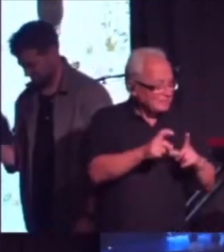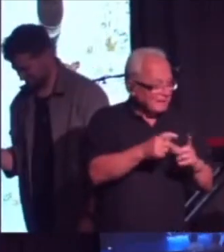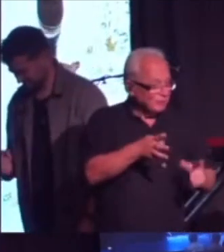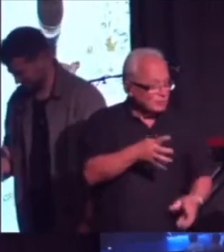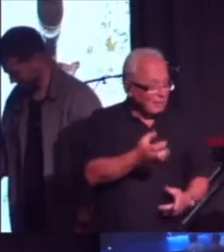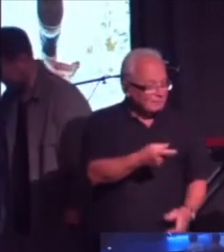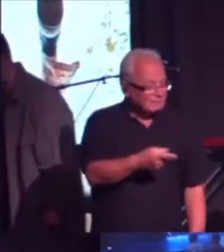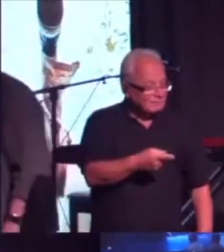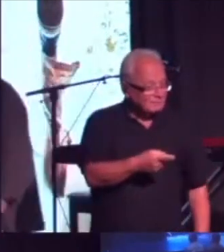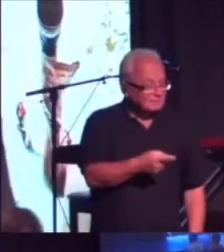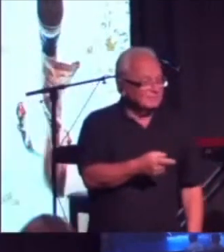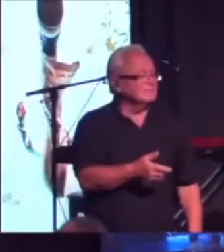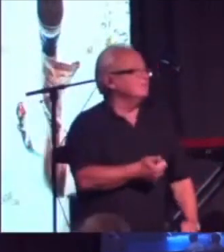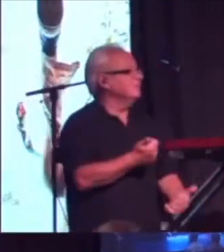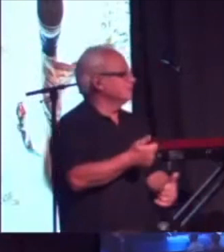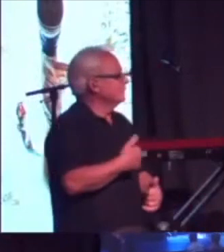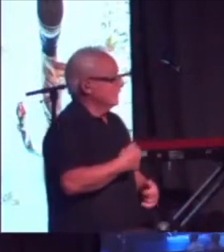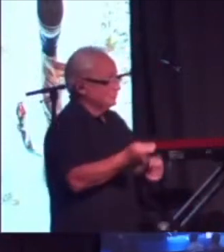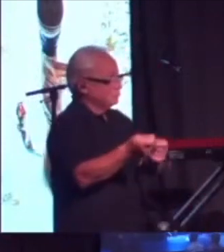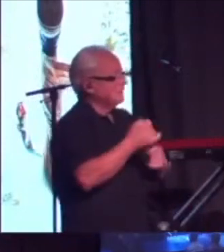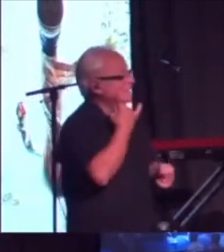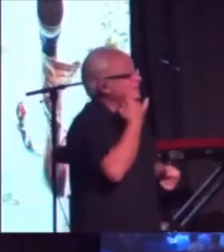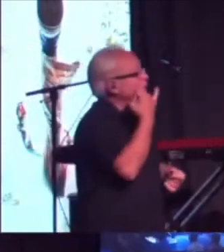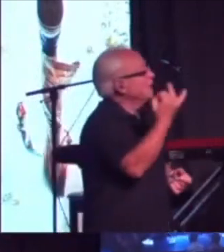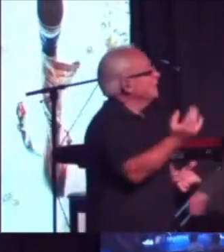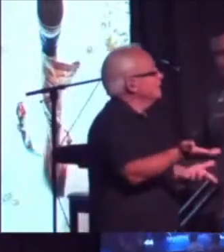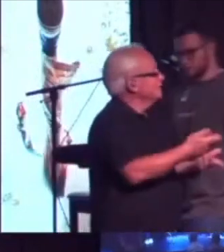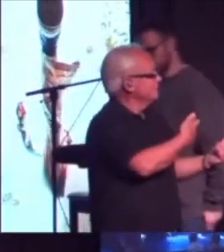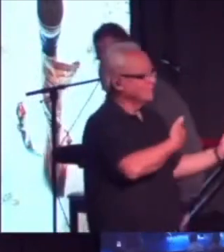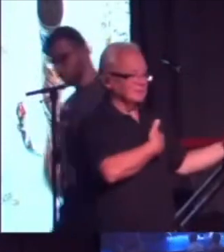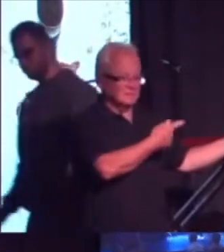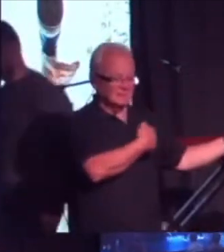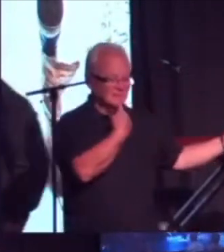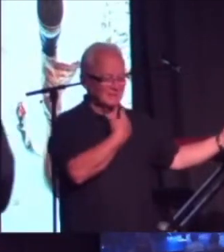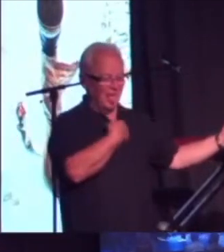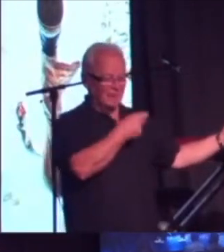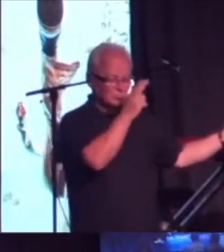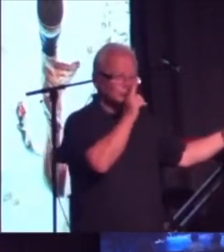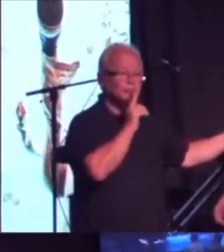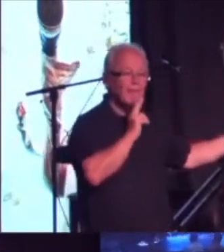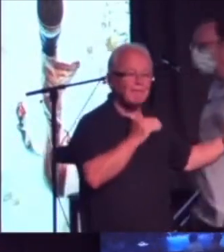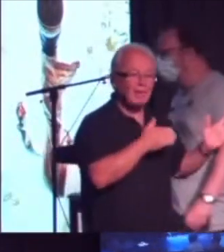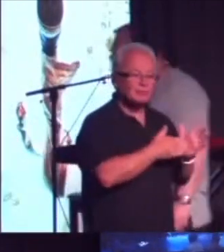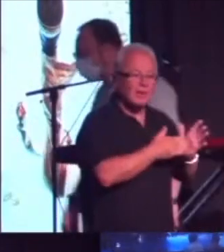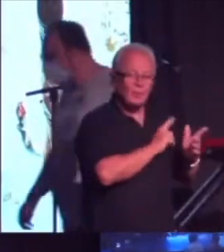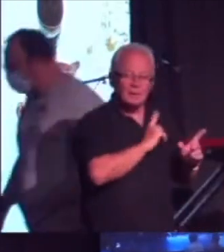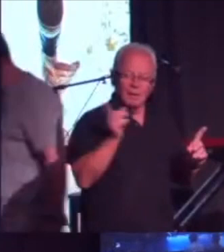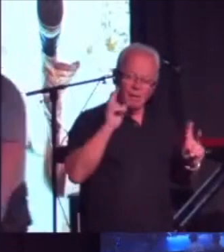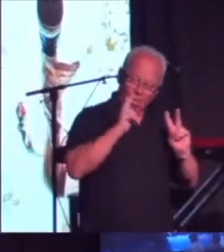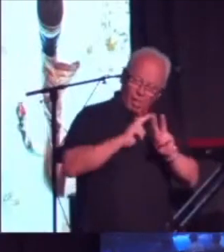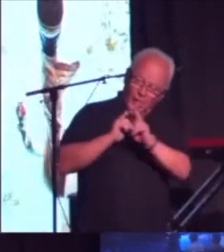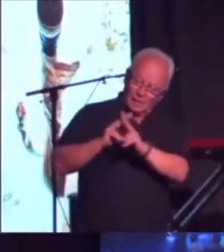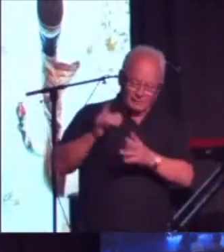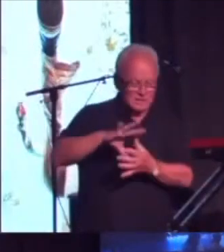families of all the lovely wee ones that we've dedicated today. And we don't take it for lightly the opportunity and the privilege that it is to have spiritual charge, as it